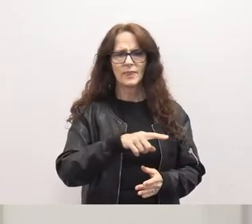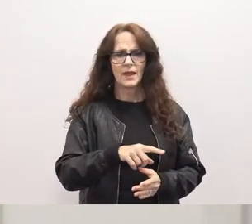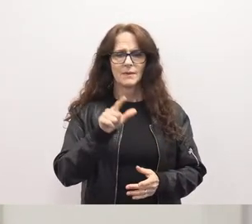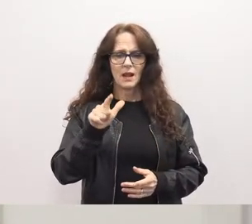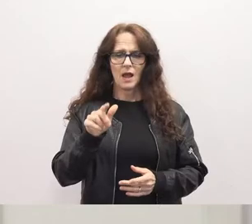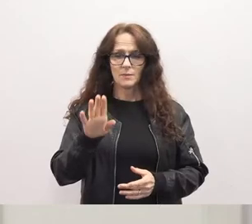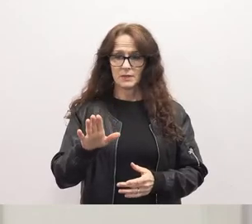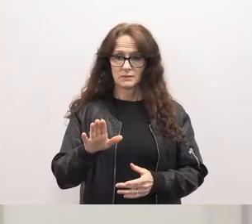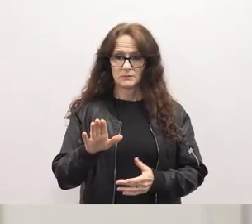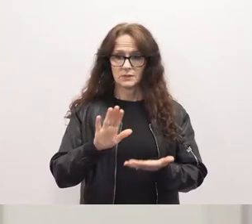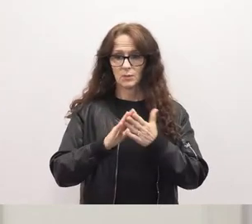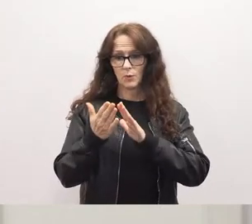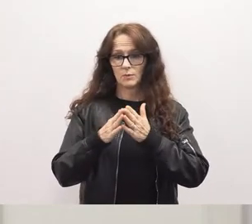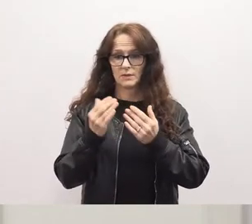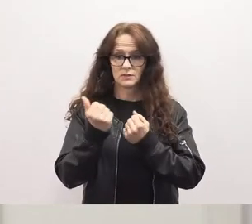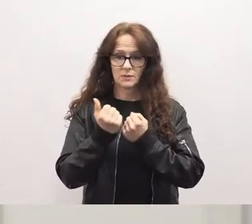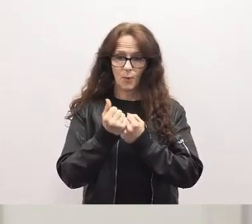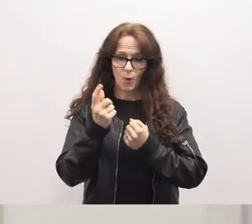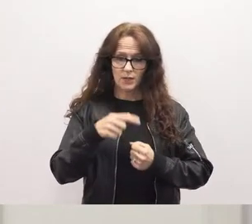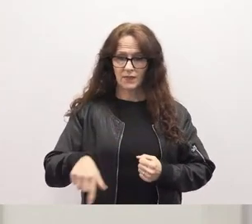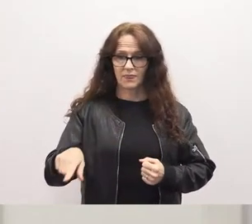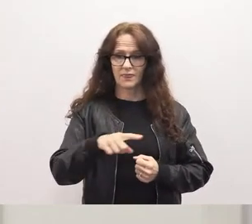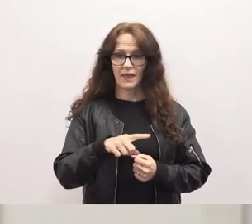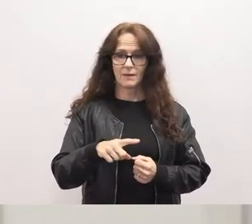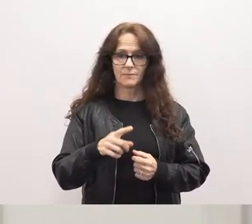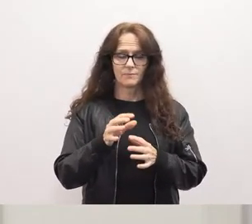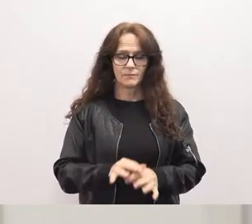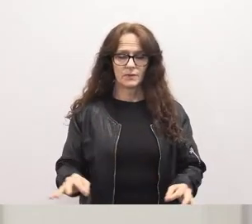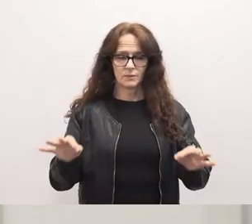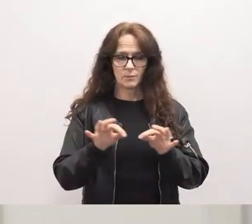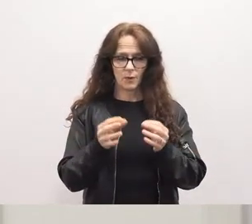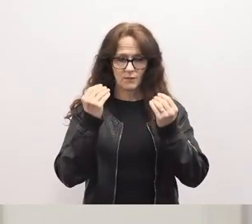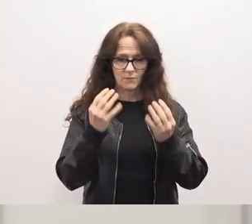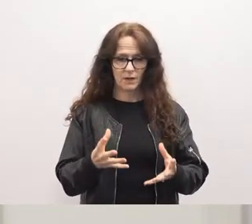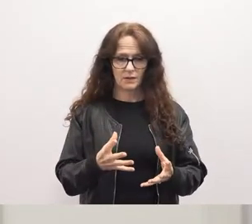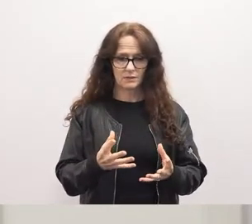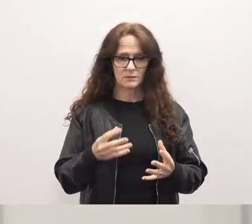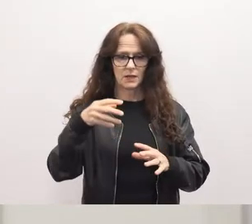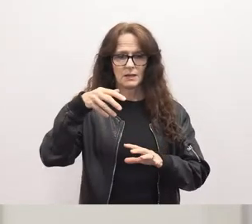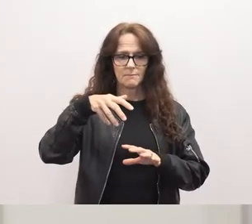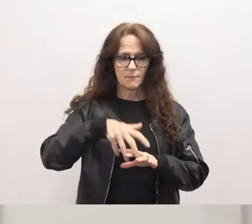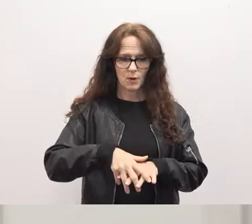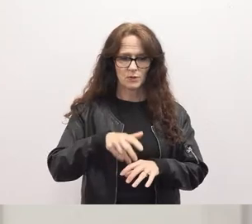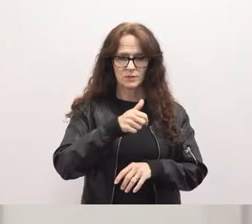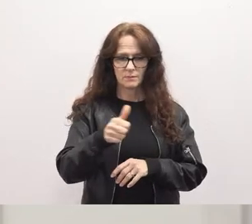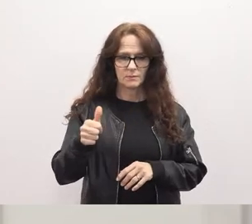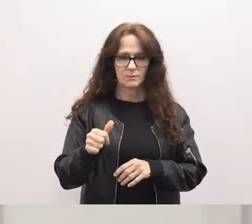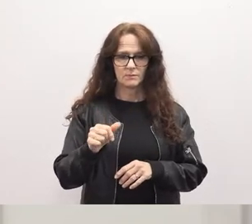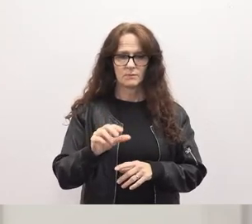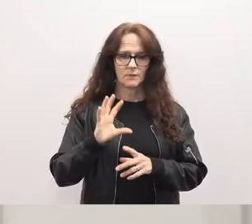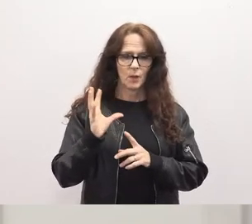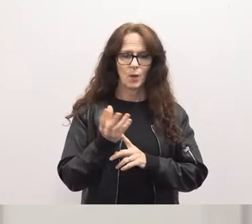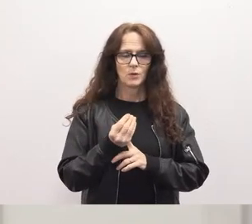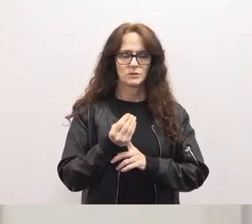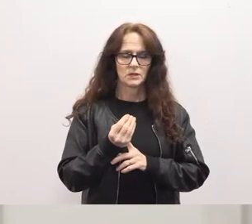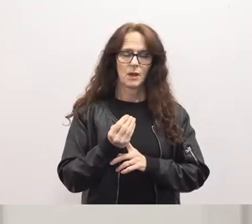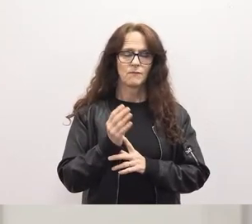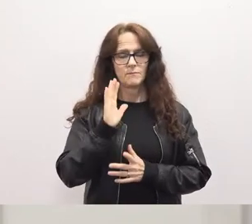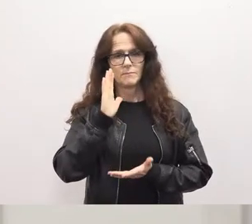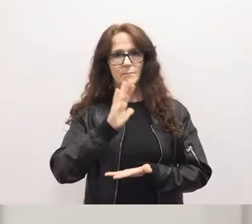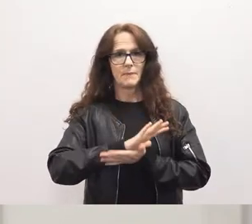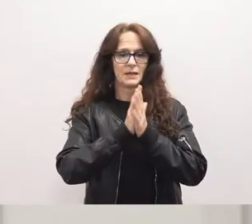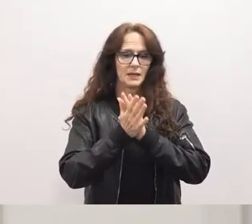Beach Unified community that will be supporting them, to get critical information and to immerse themselves in the culture of being a teacher. Some of